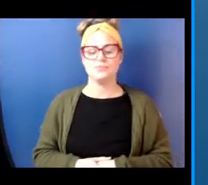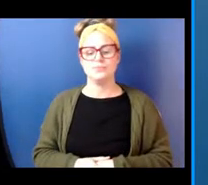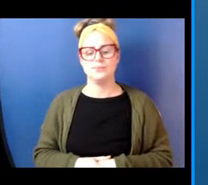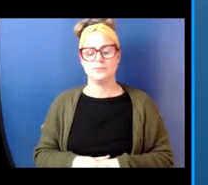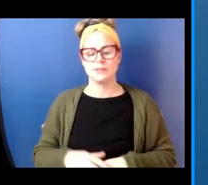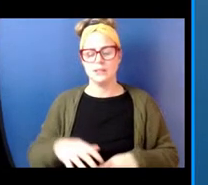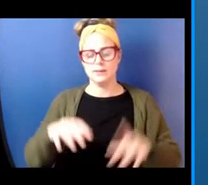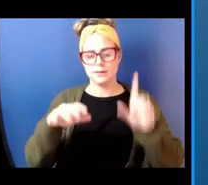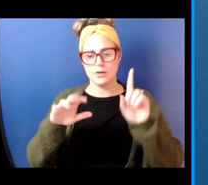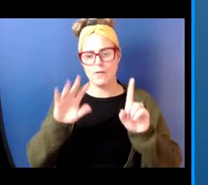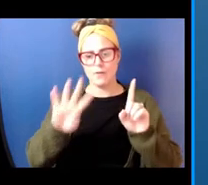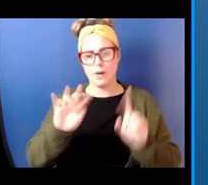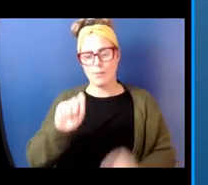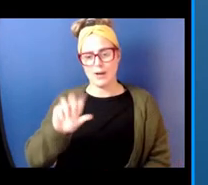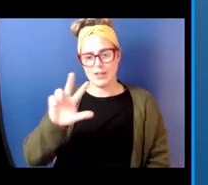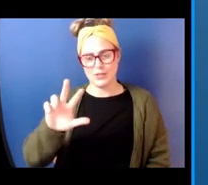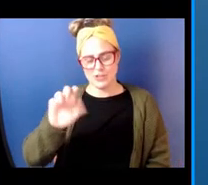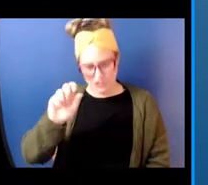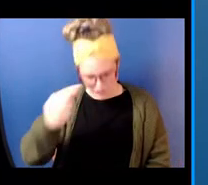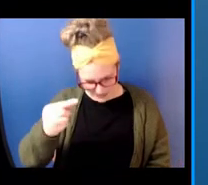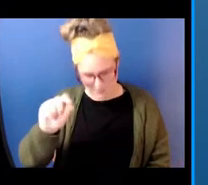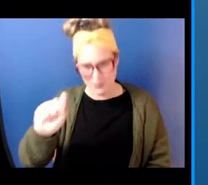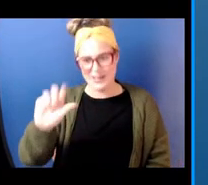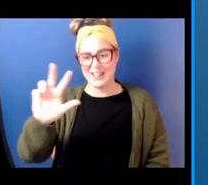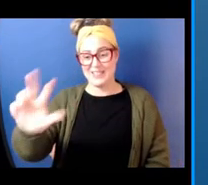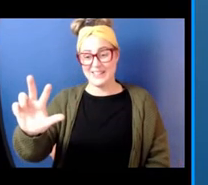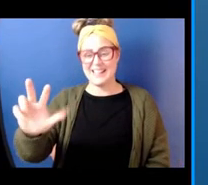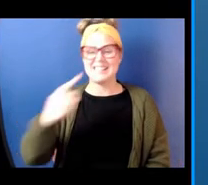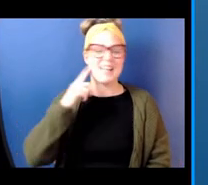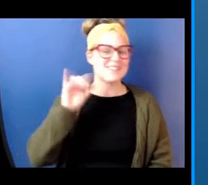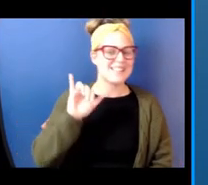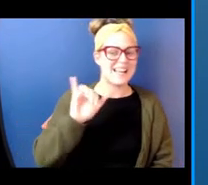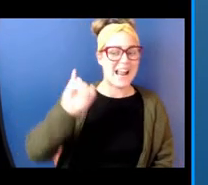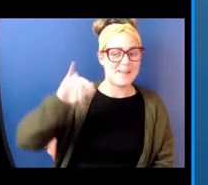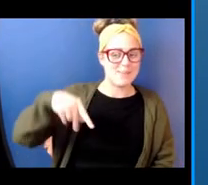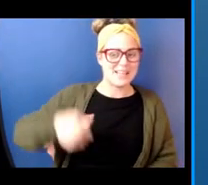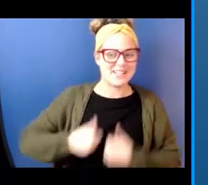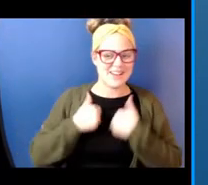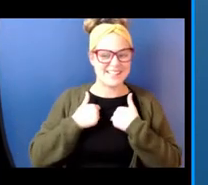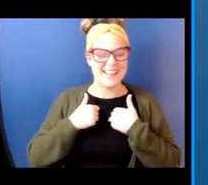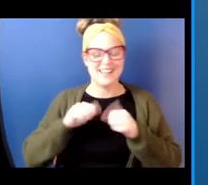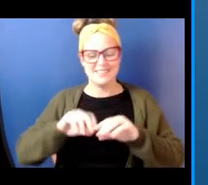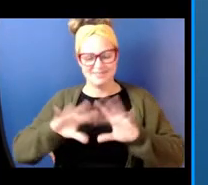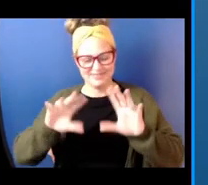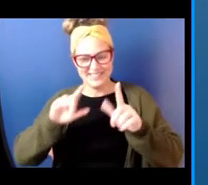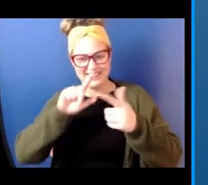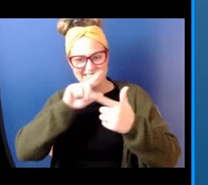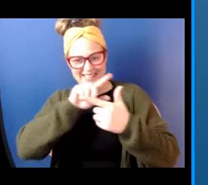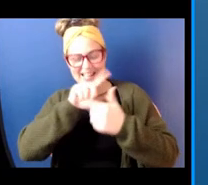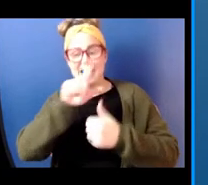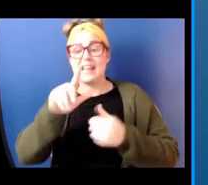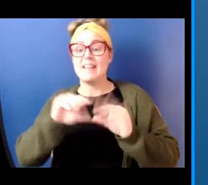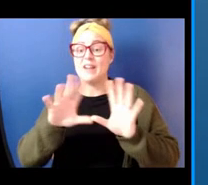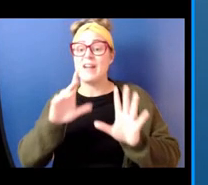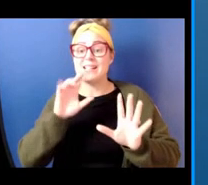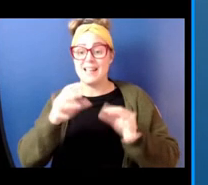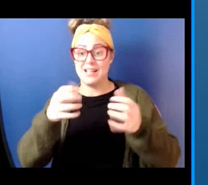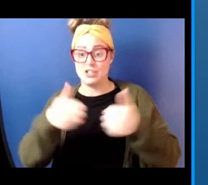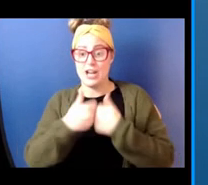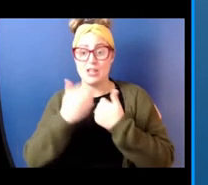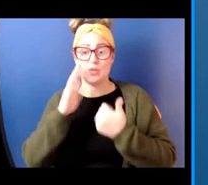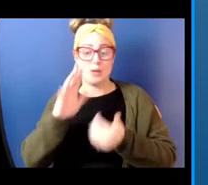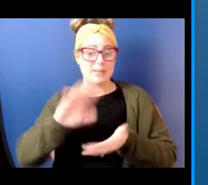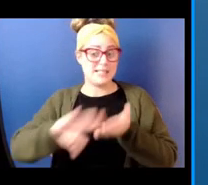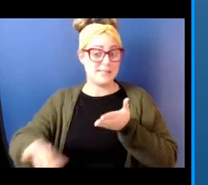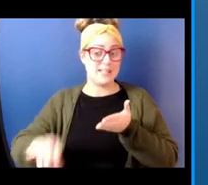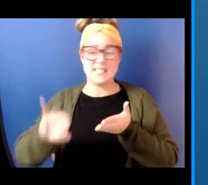0.3 sounds like an IP address okay clarifies that a challenge may be dismissed if it is not a valid